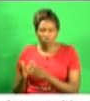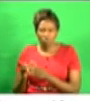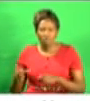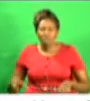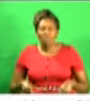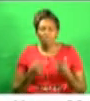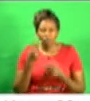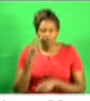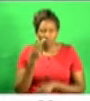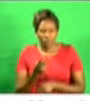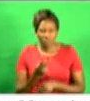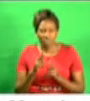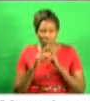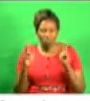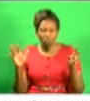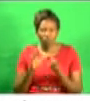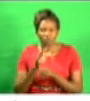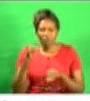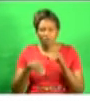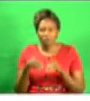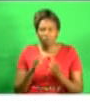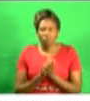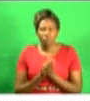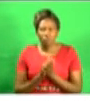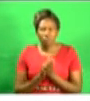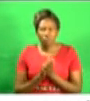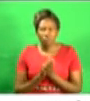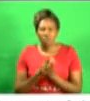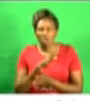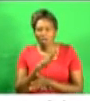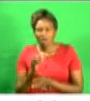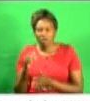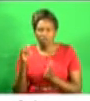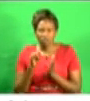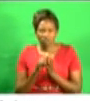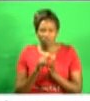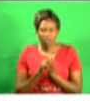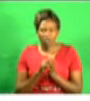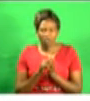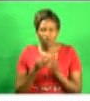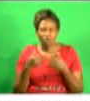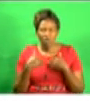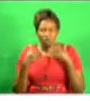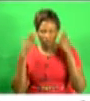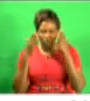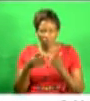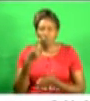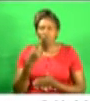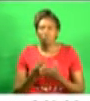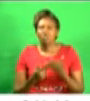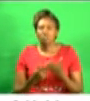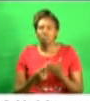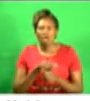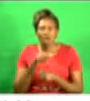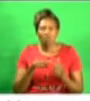see peaceful elections and that we are concerned is